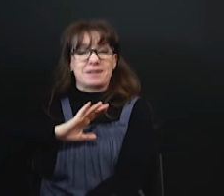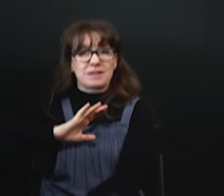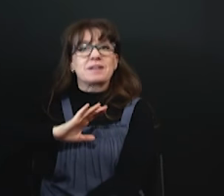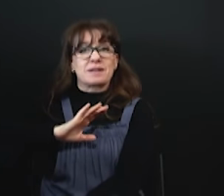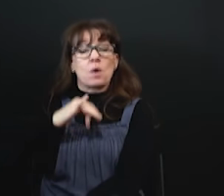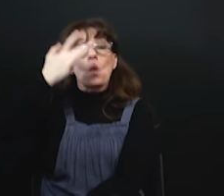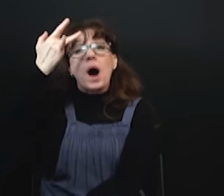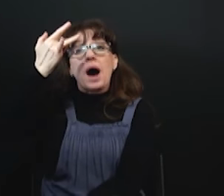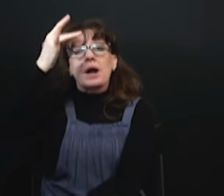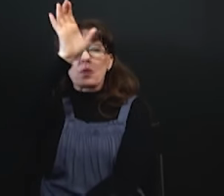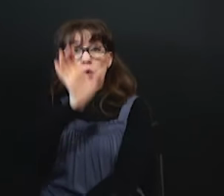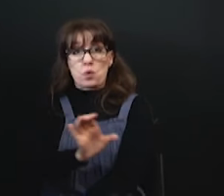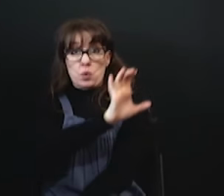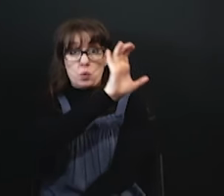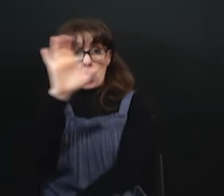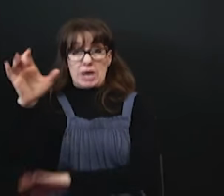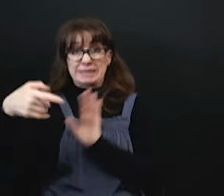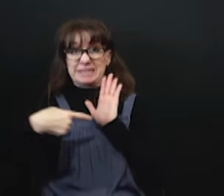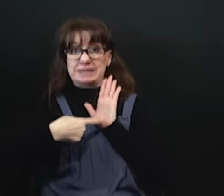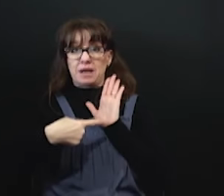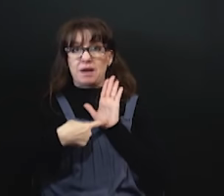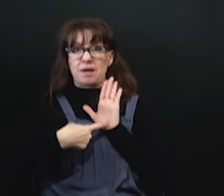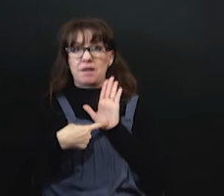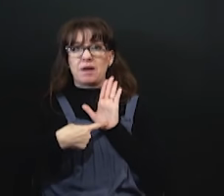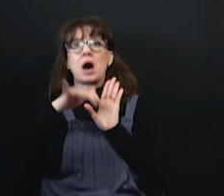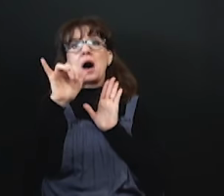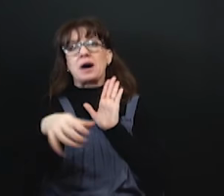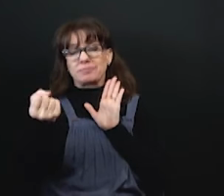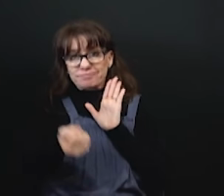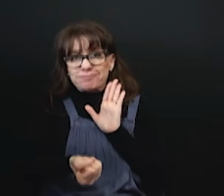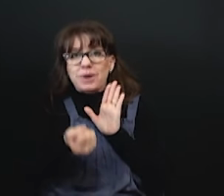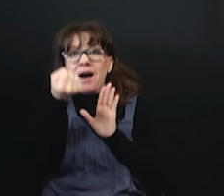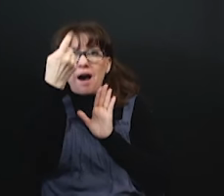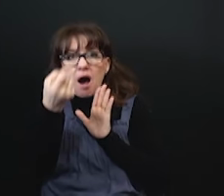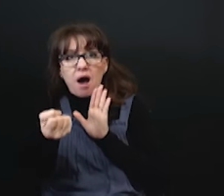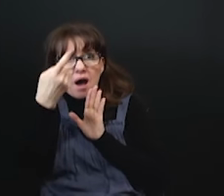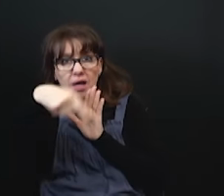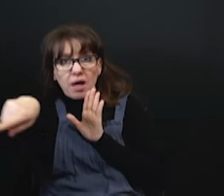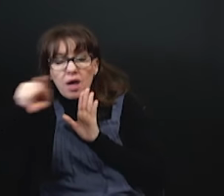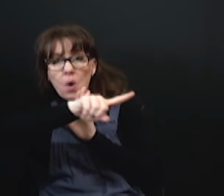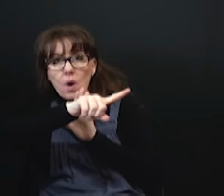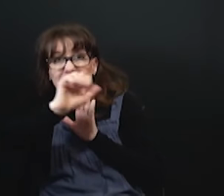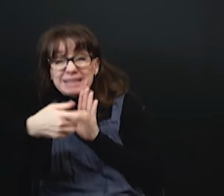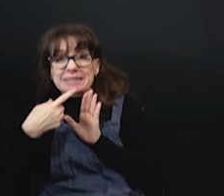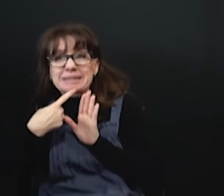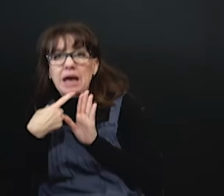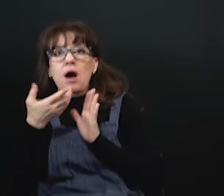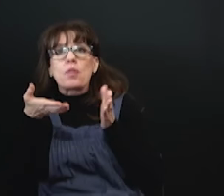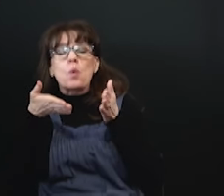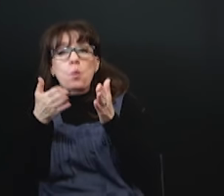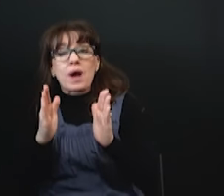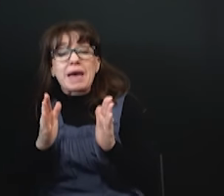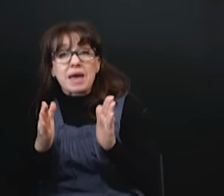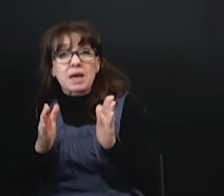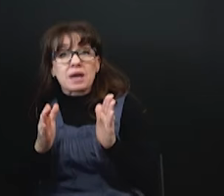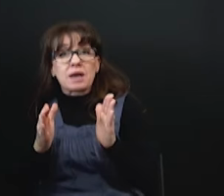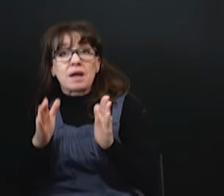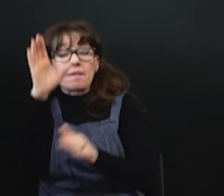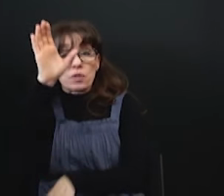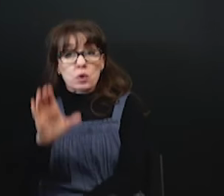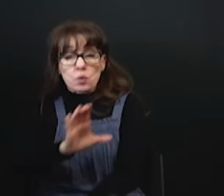Because the cross is understood by those, at least so much as to say that the way of